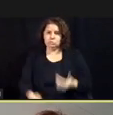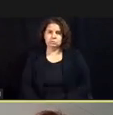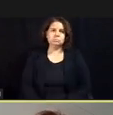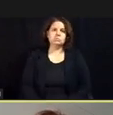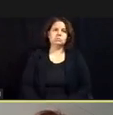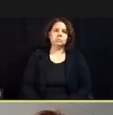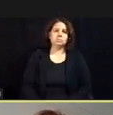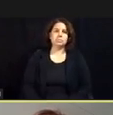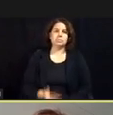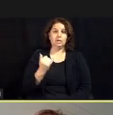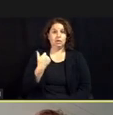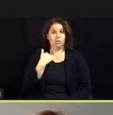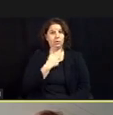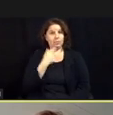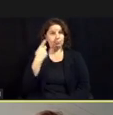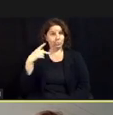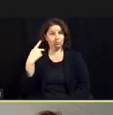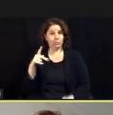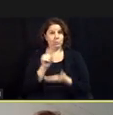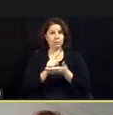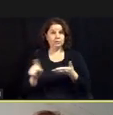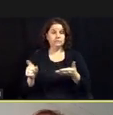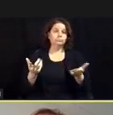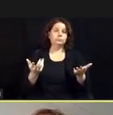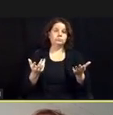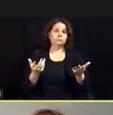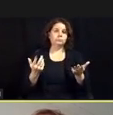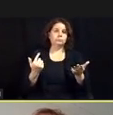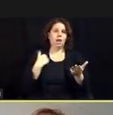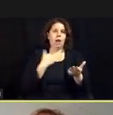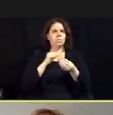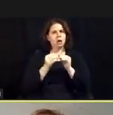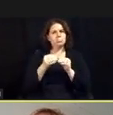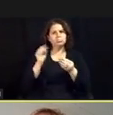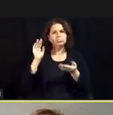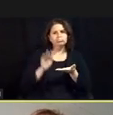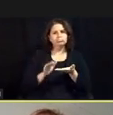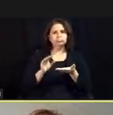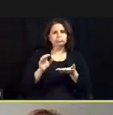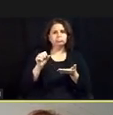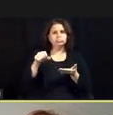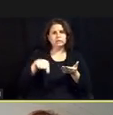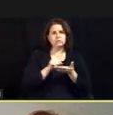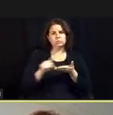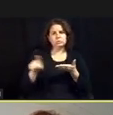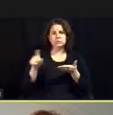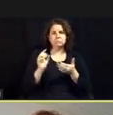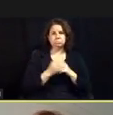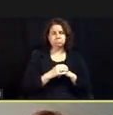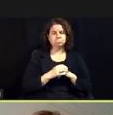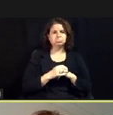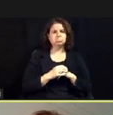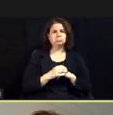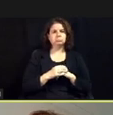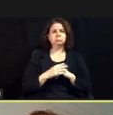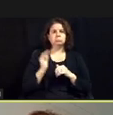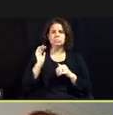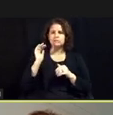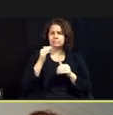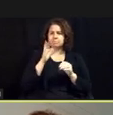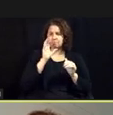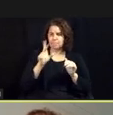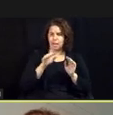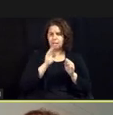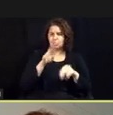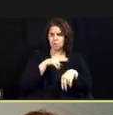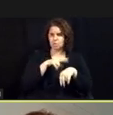And that you can see it's reassuring that our numbers did normalize back to what we had been experiencing before when we were categorized into